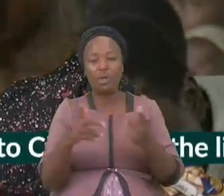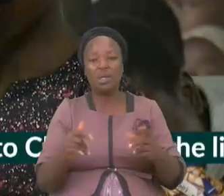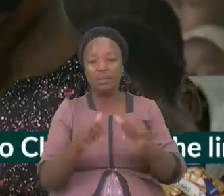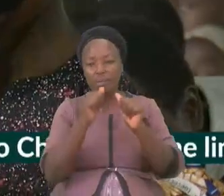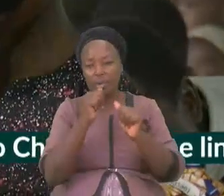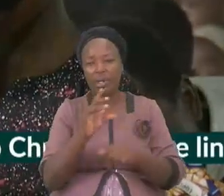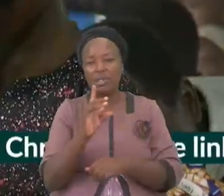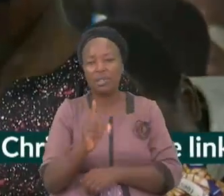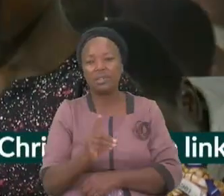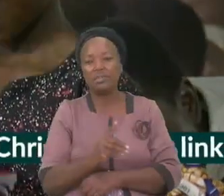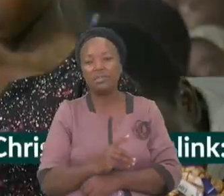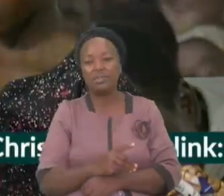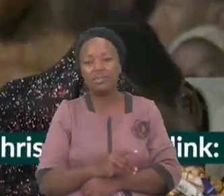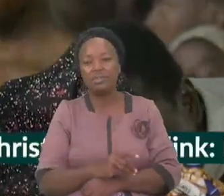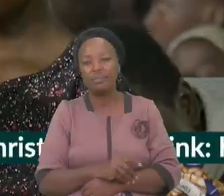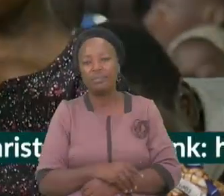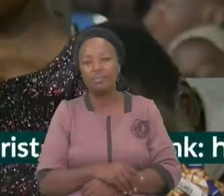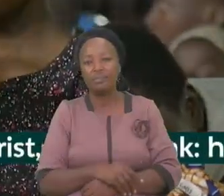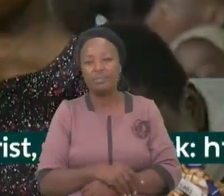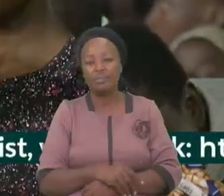Don't forget those of us who are online.